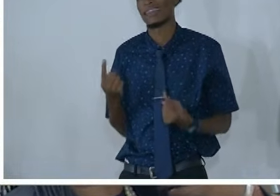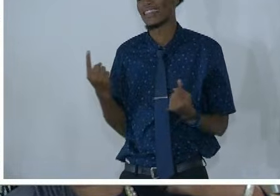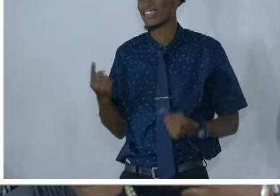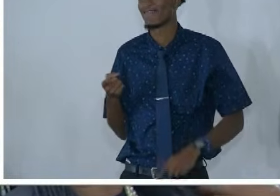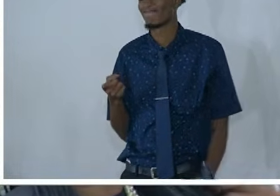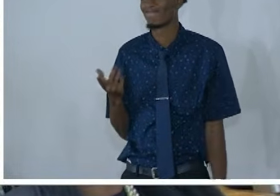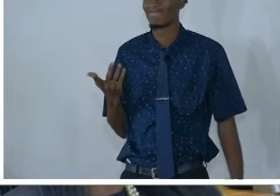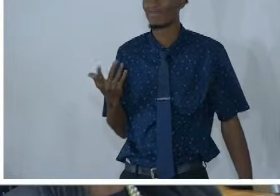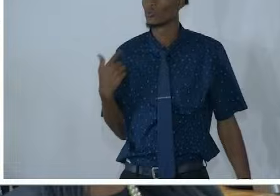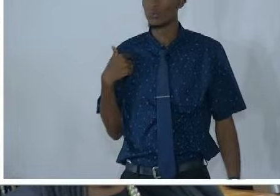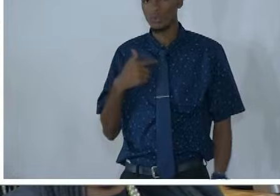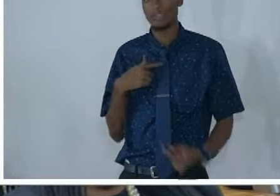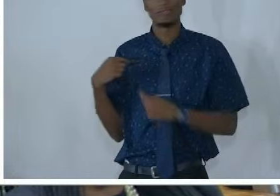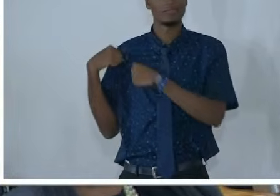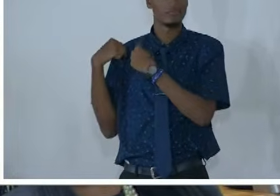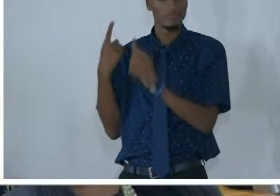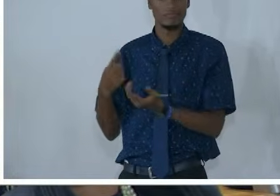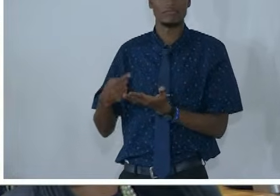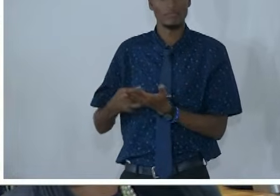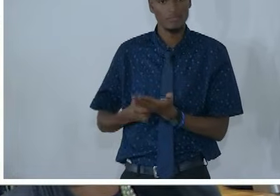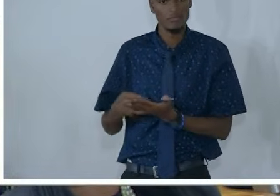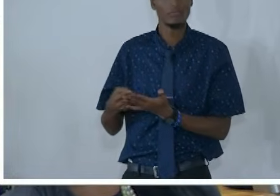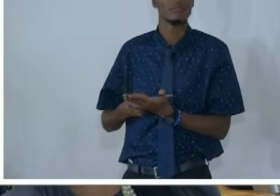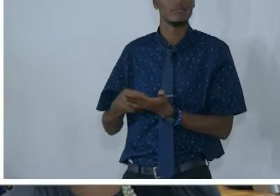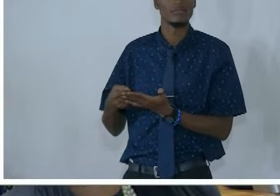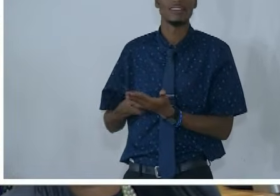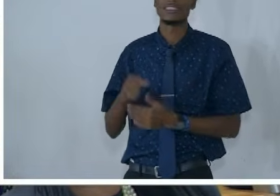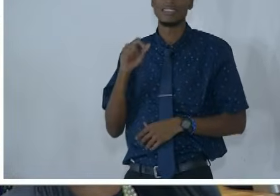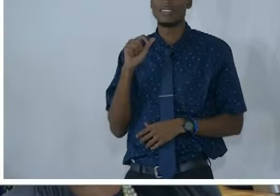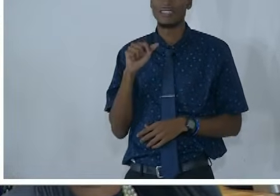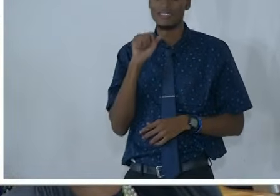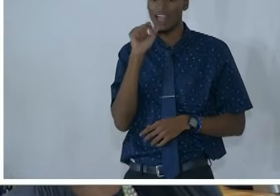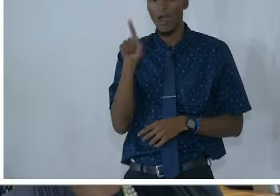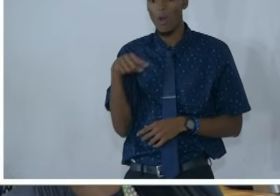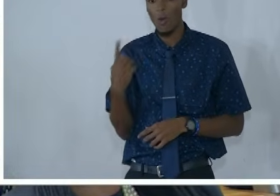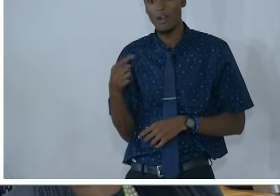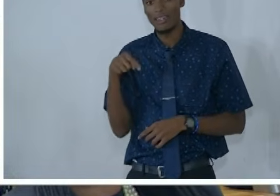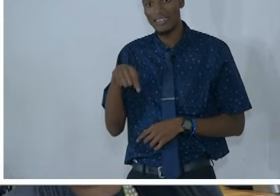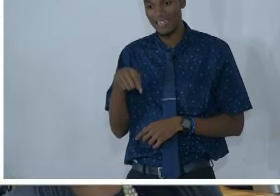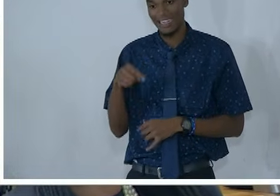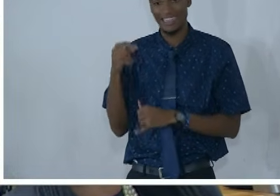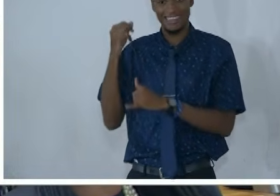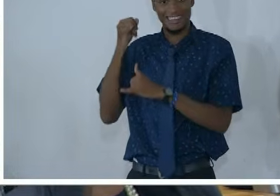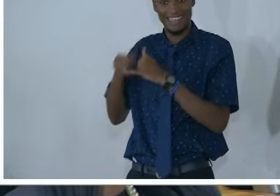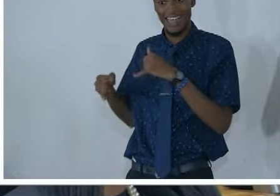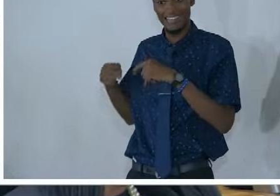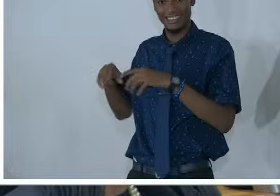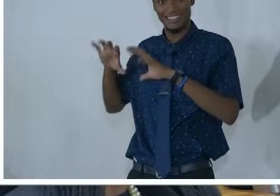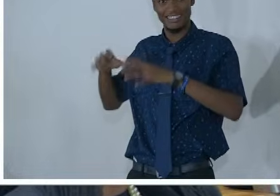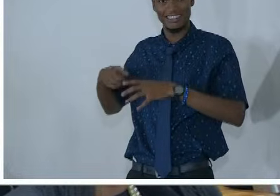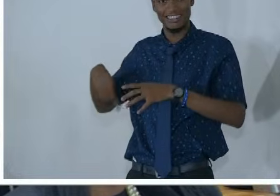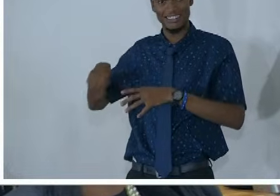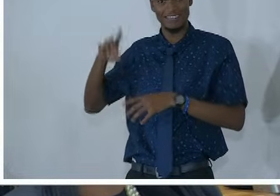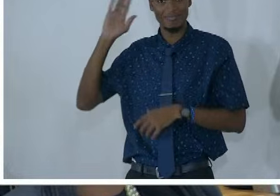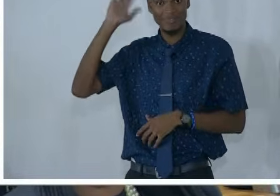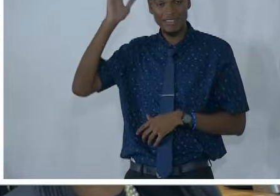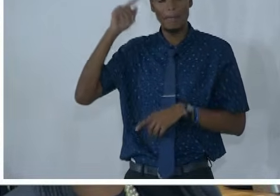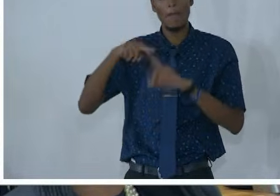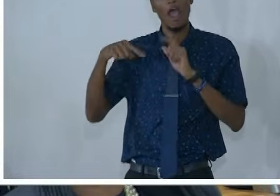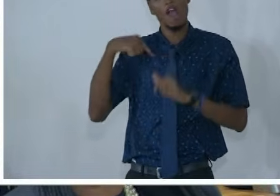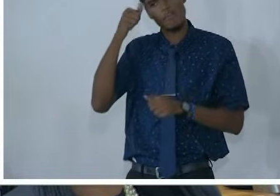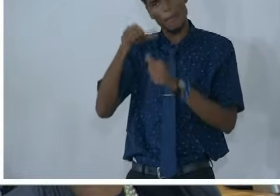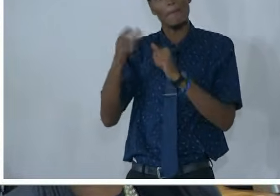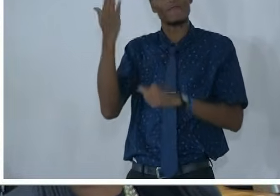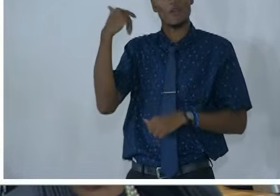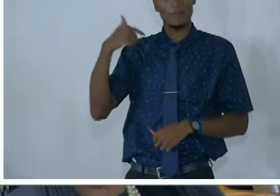we have discussed, not only in this last sectoral presentation, but I remember my sectoral